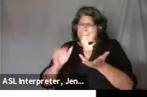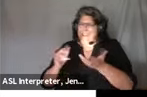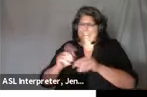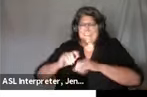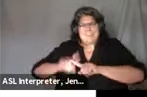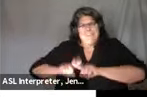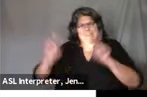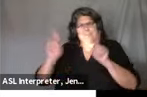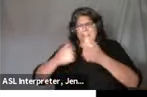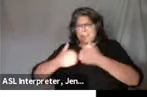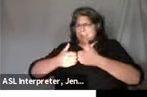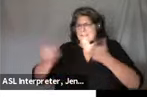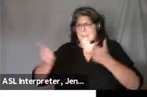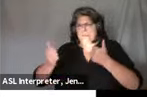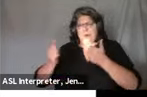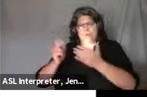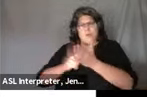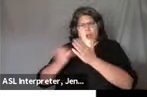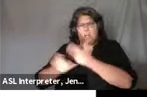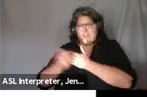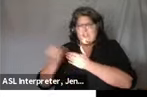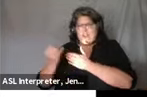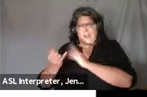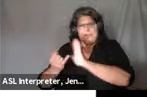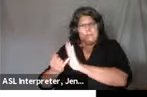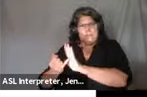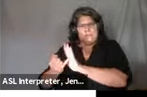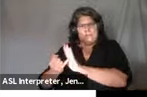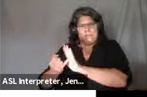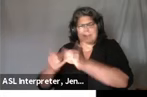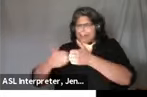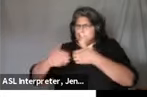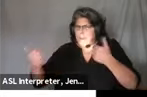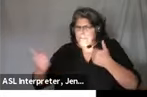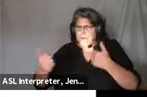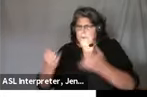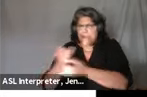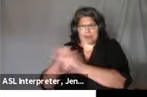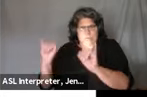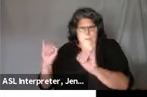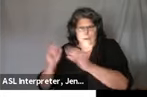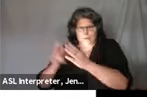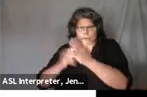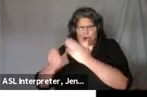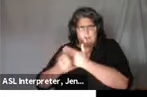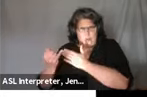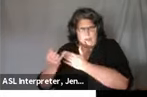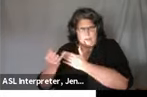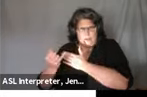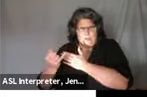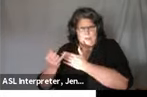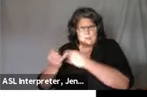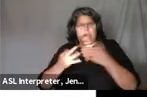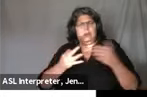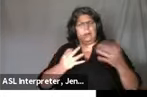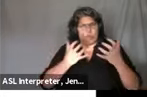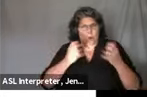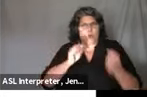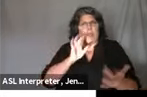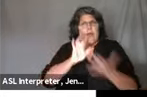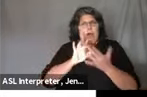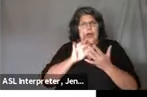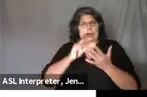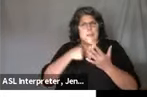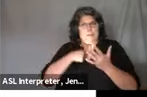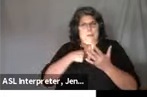project. And so that is a standalone project. And so if you'd like, you can contact me outside